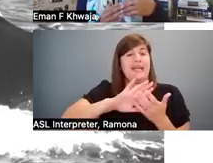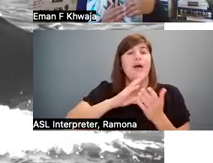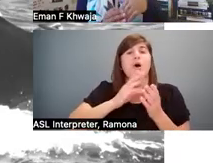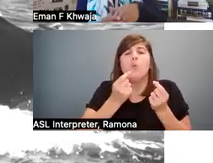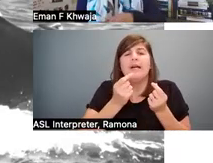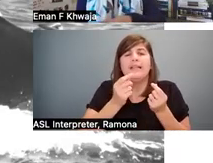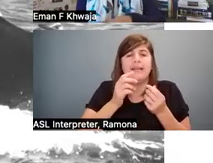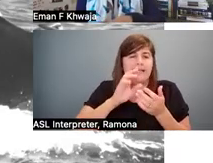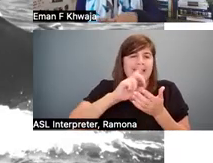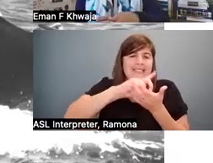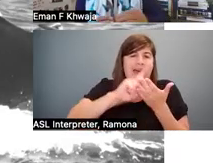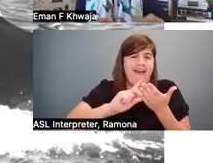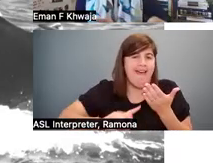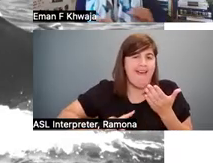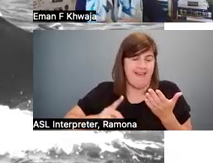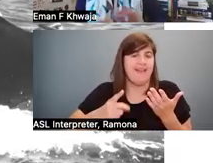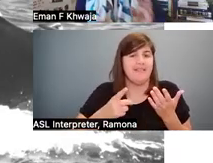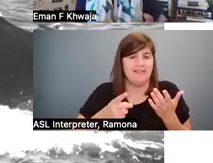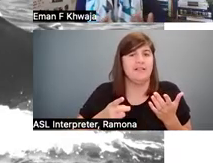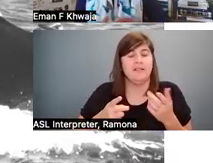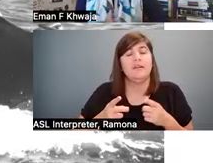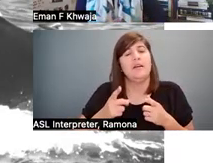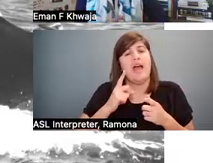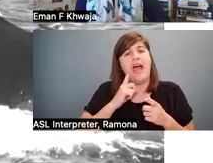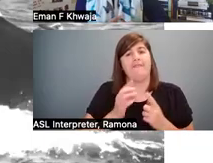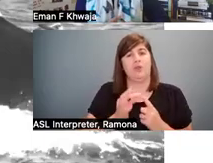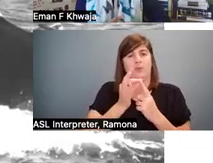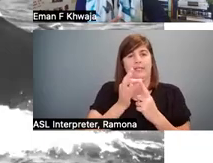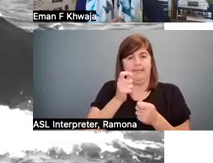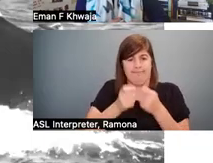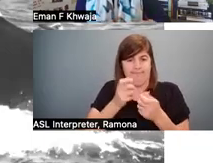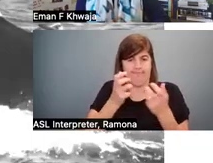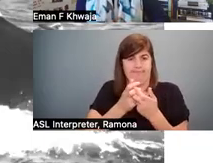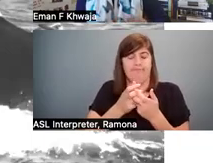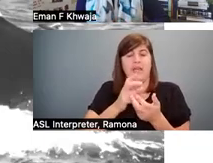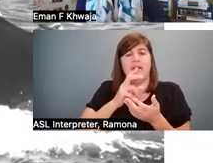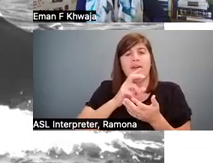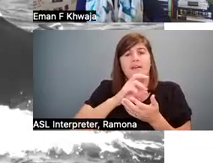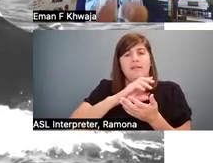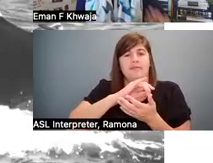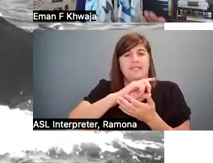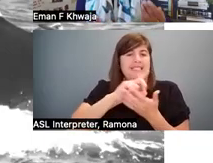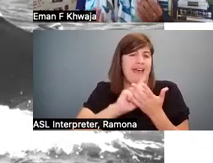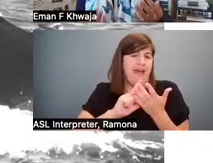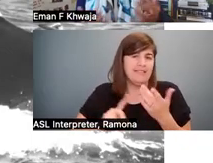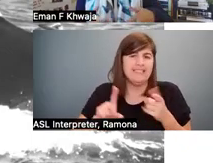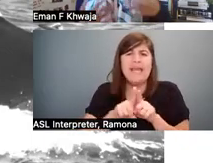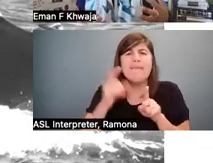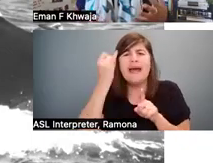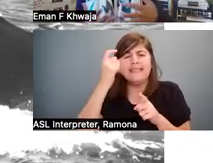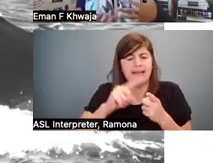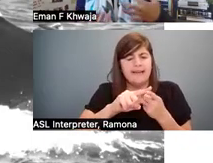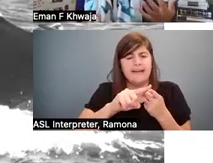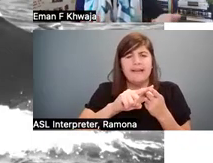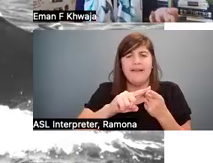that sits on top of their back. And they have unique patterns on the underside of their tails. It's kind of like a fingerprint. We all have unique fingerprints. The